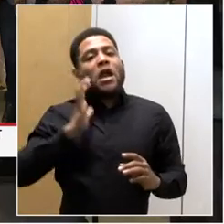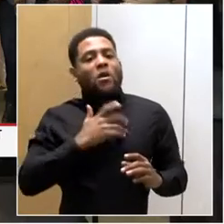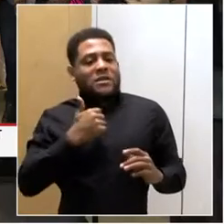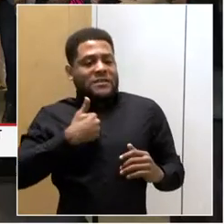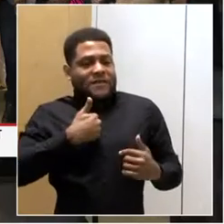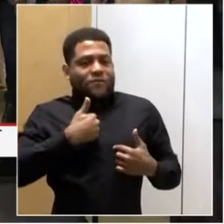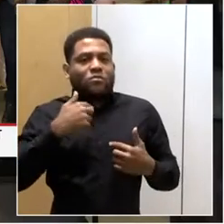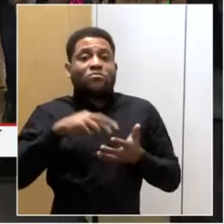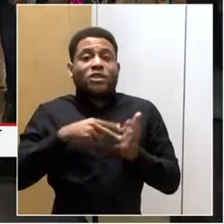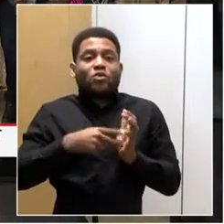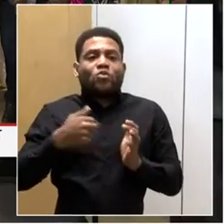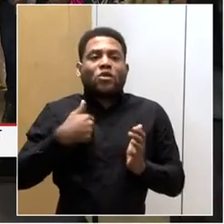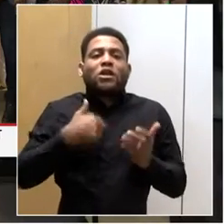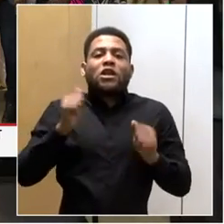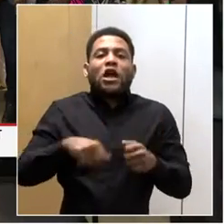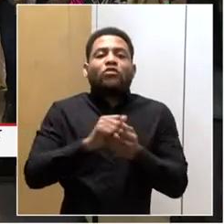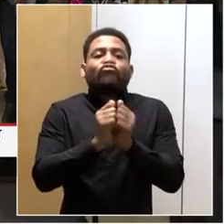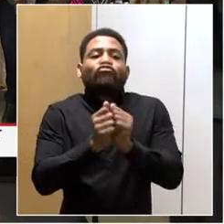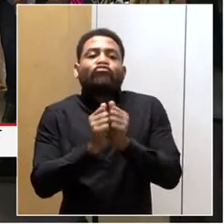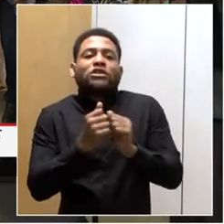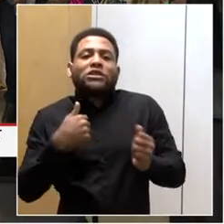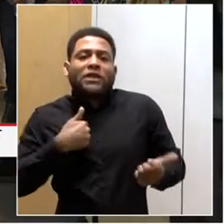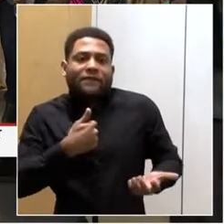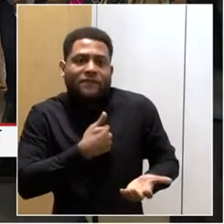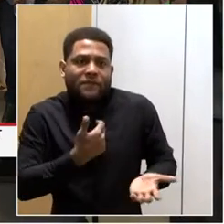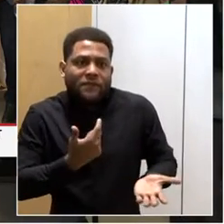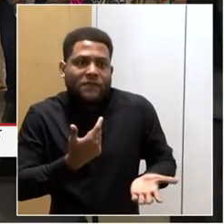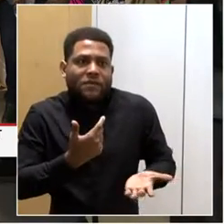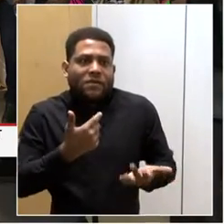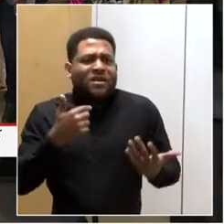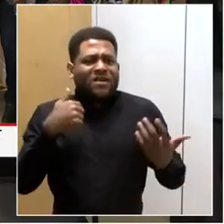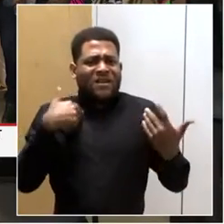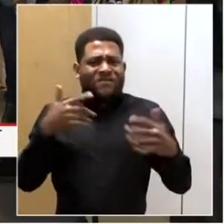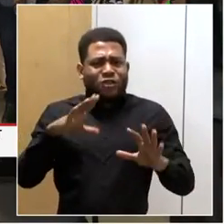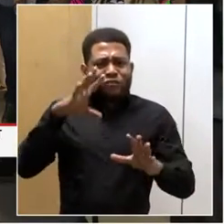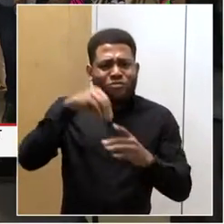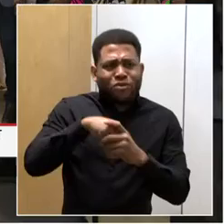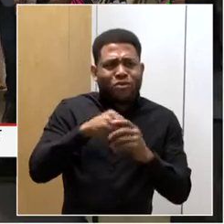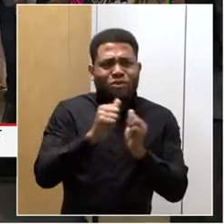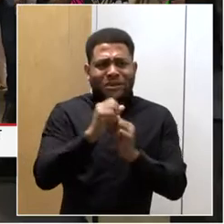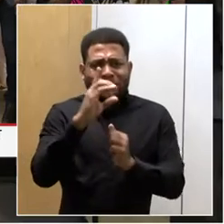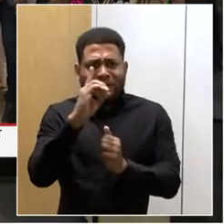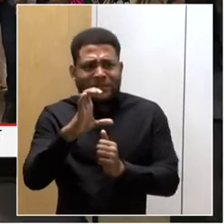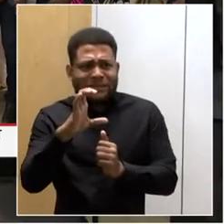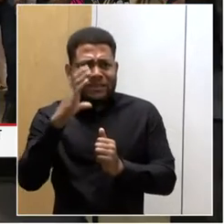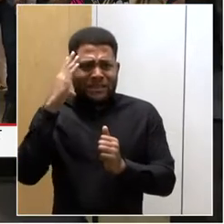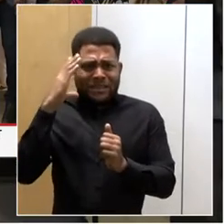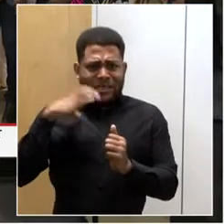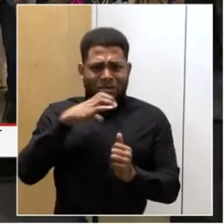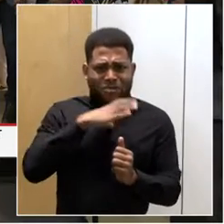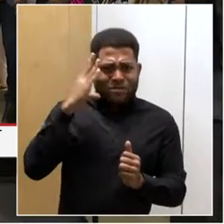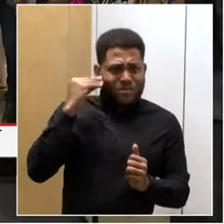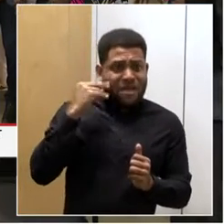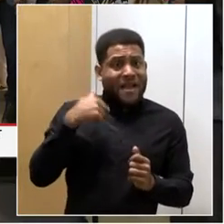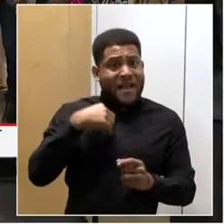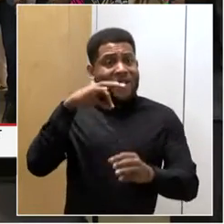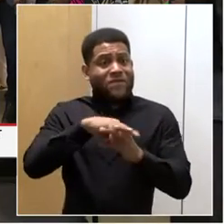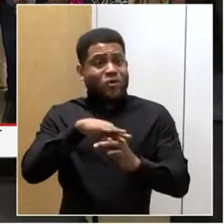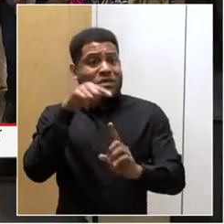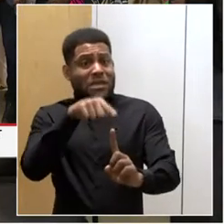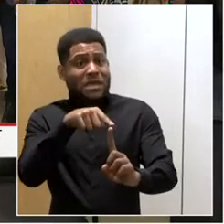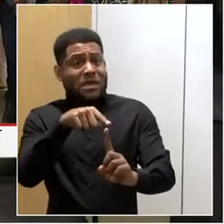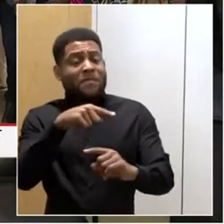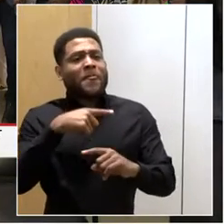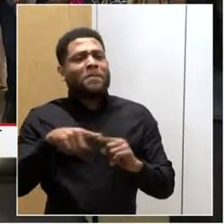can say that with some authority because I was on the council. I voted to have it, but I also recognize the